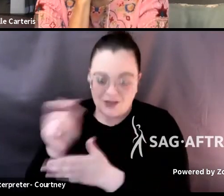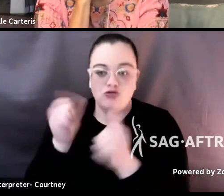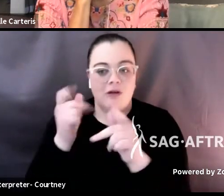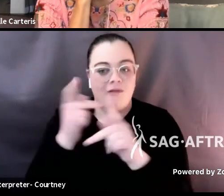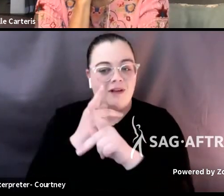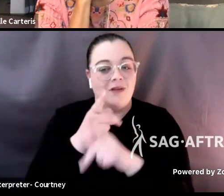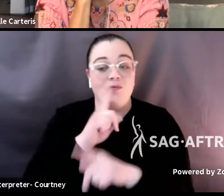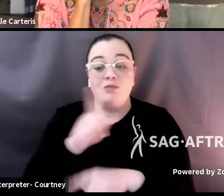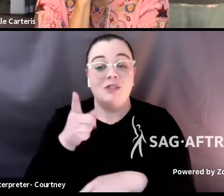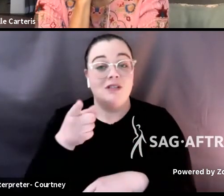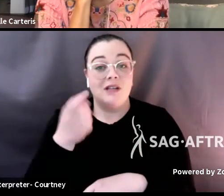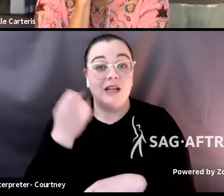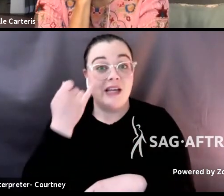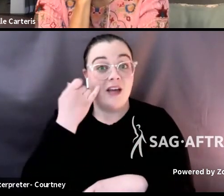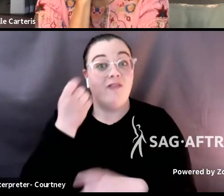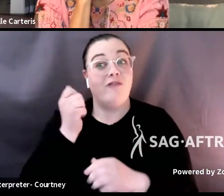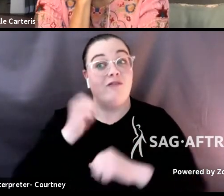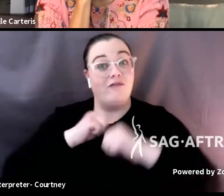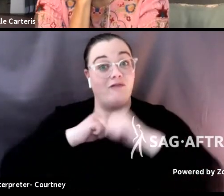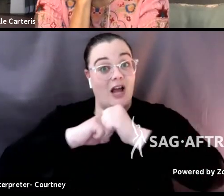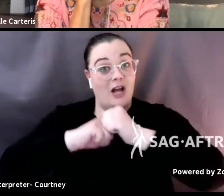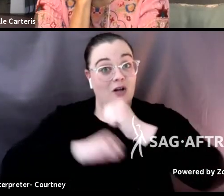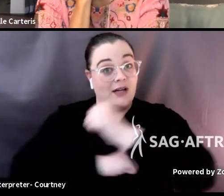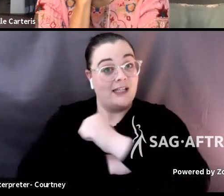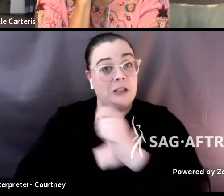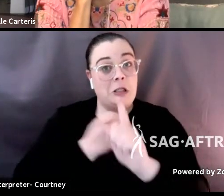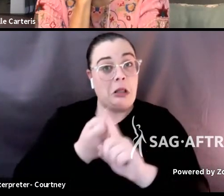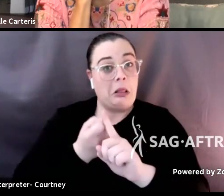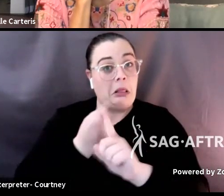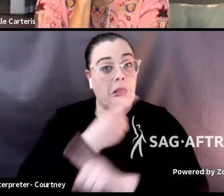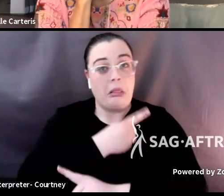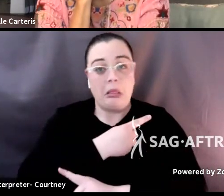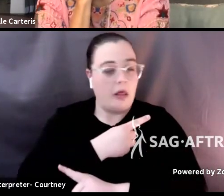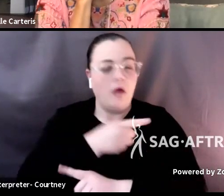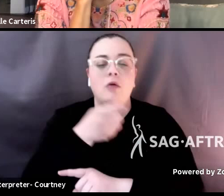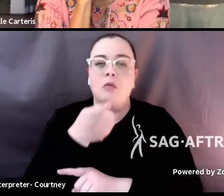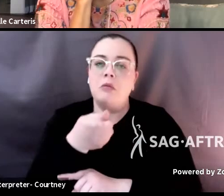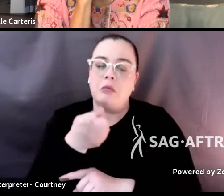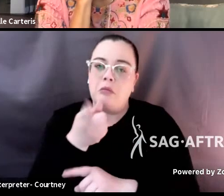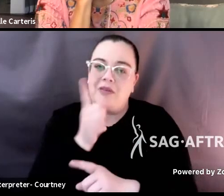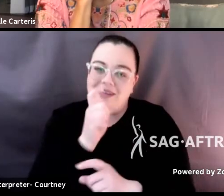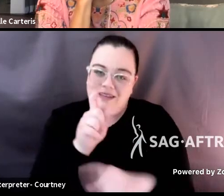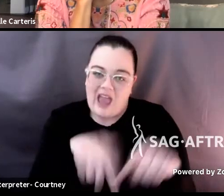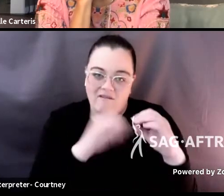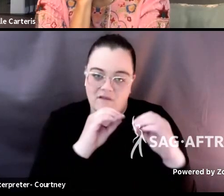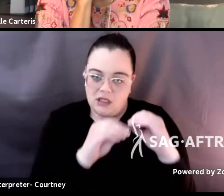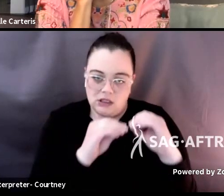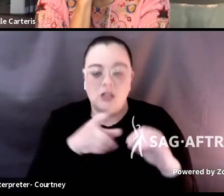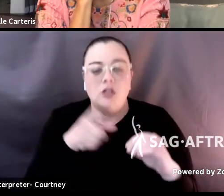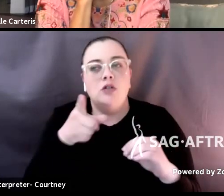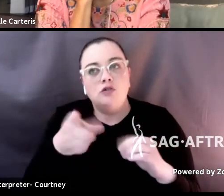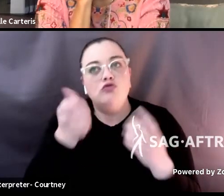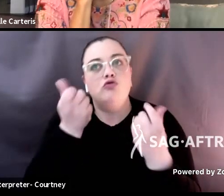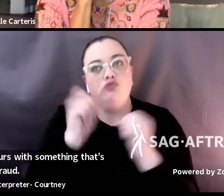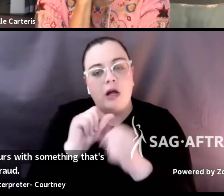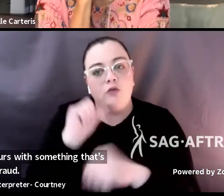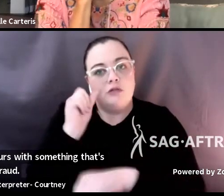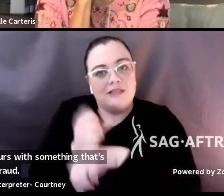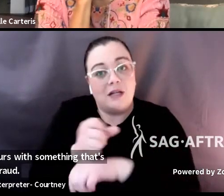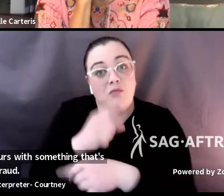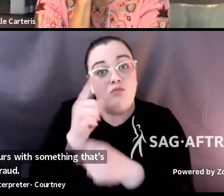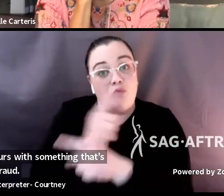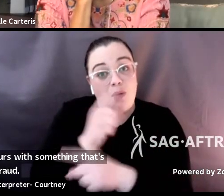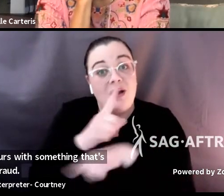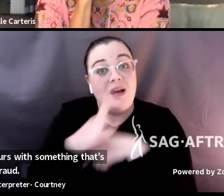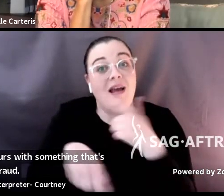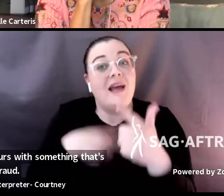a little bit flawed. So really the way you should view color correction is to approach it like it's something that